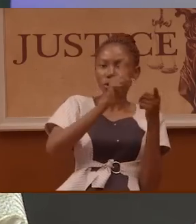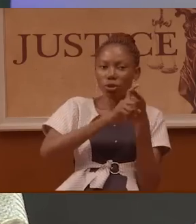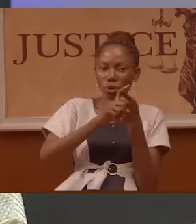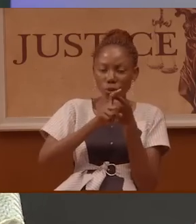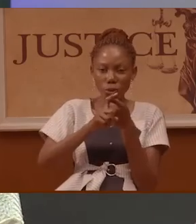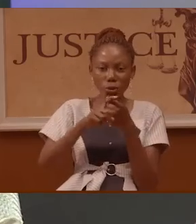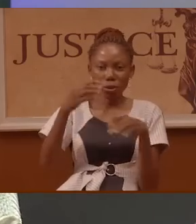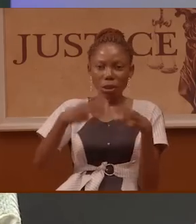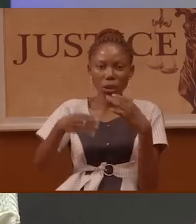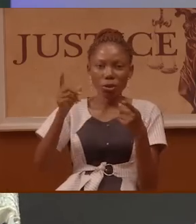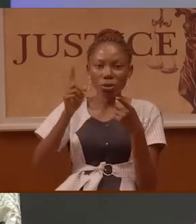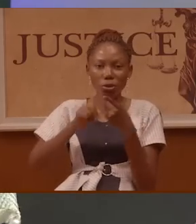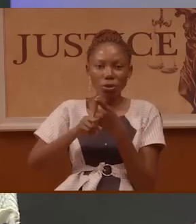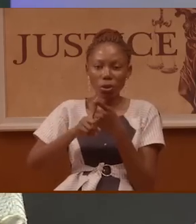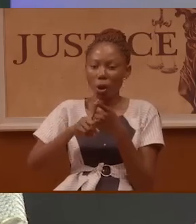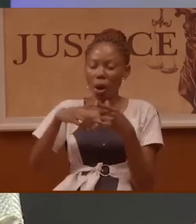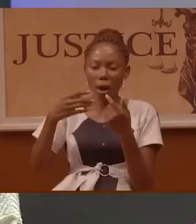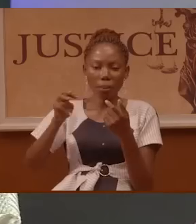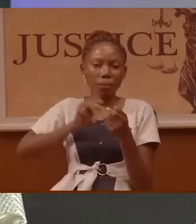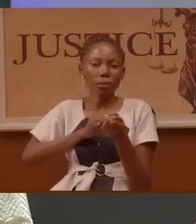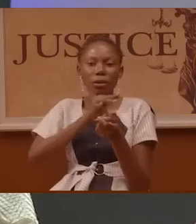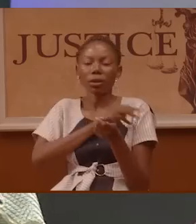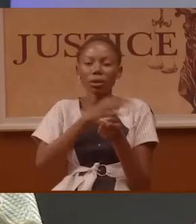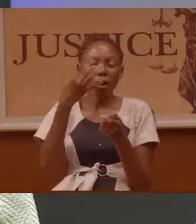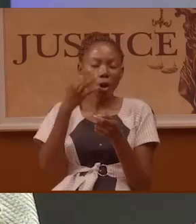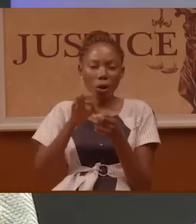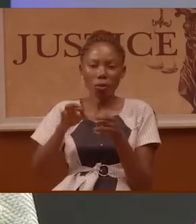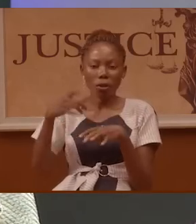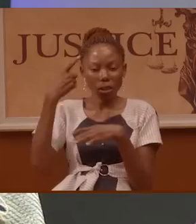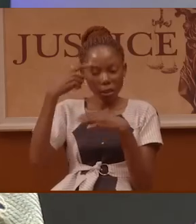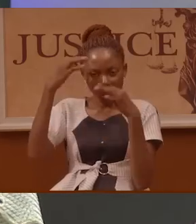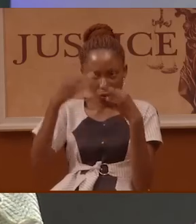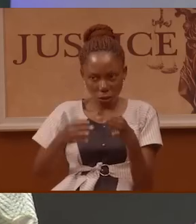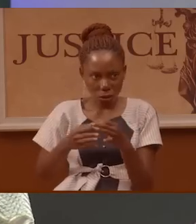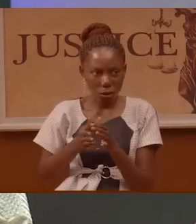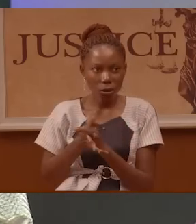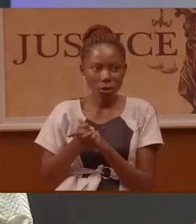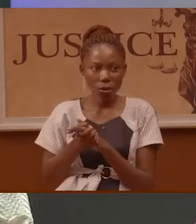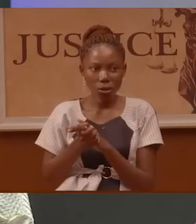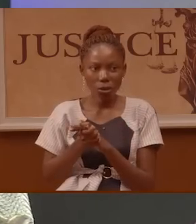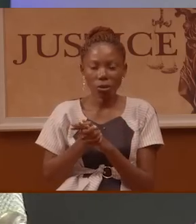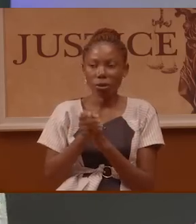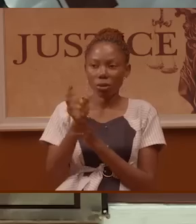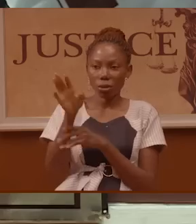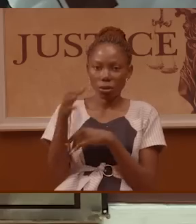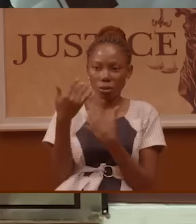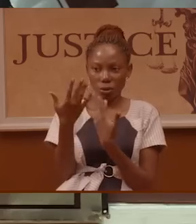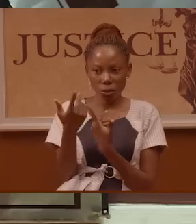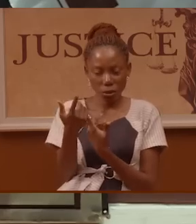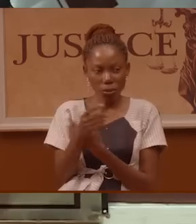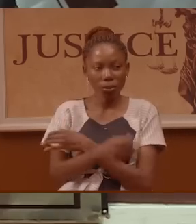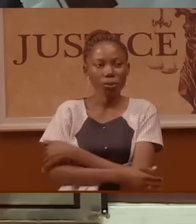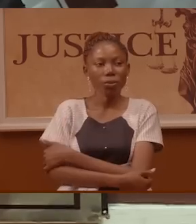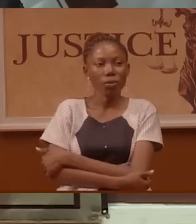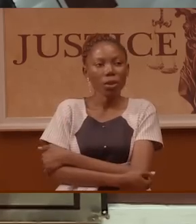of Justice, Alausa, that they need attention of all Baba's children. I say, okay, I will come. I was coming to that. Sorry for interrupting